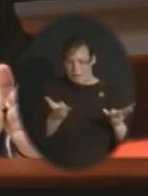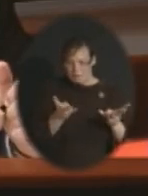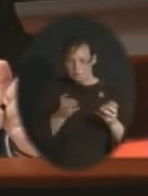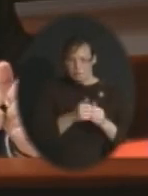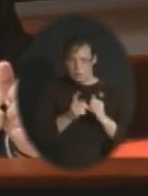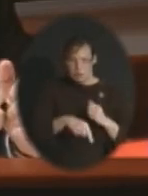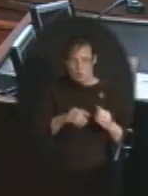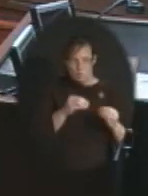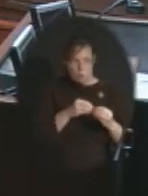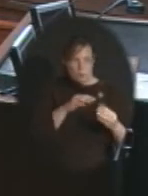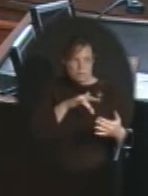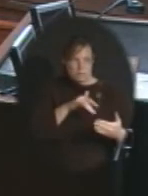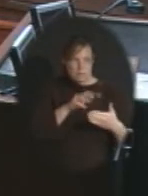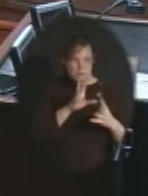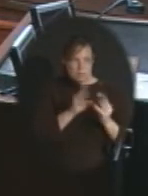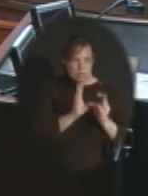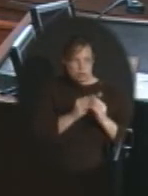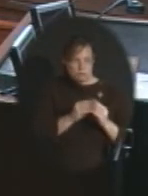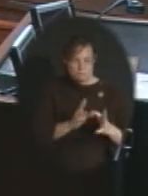session.